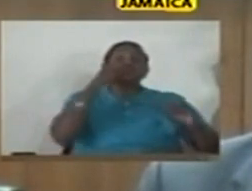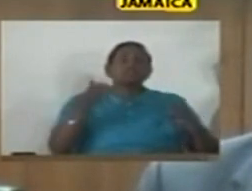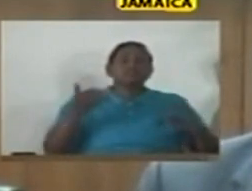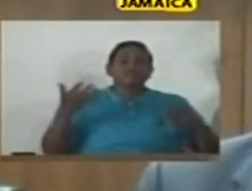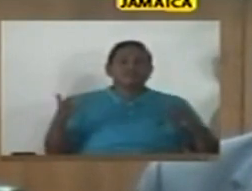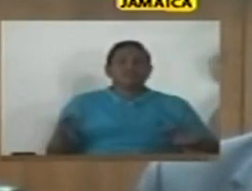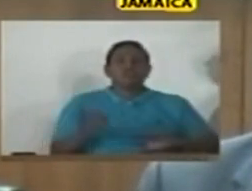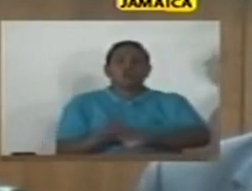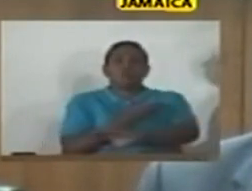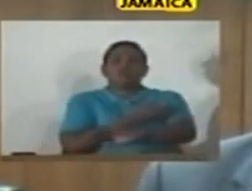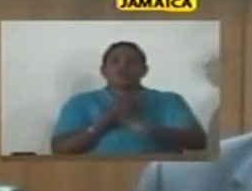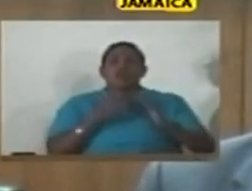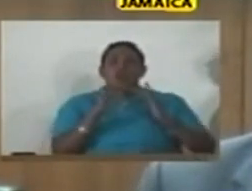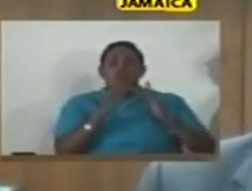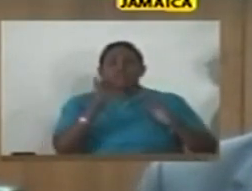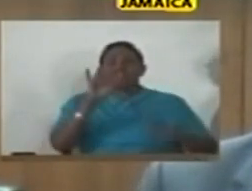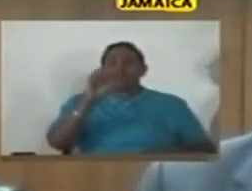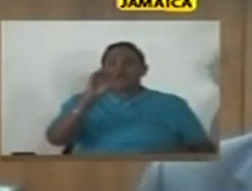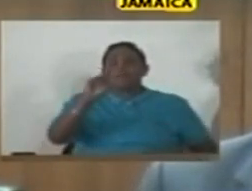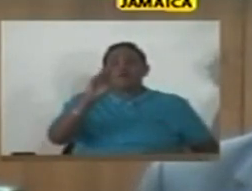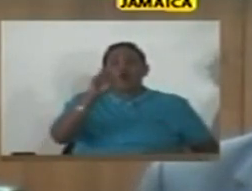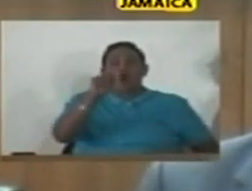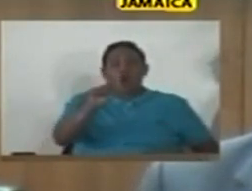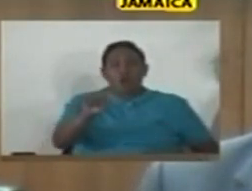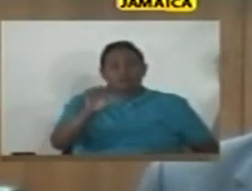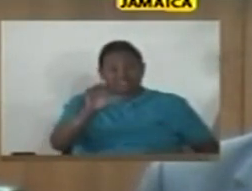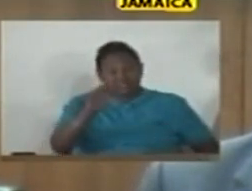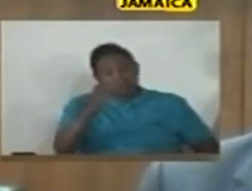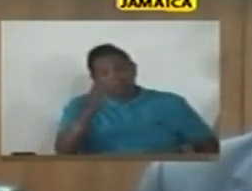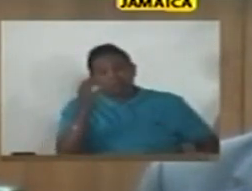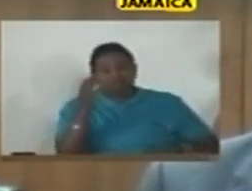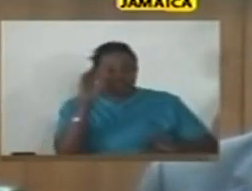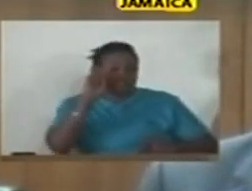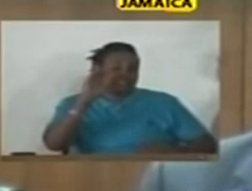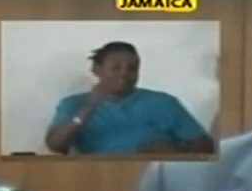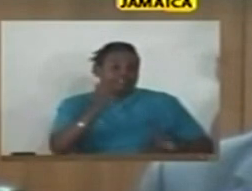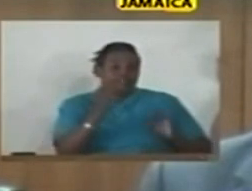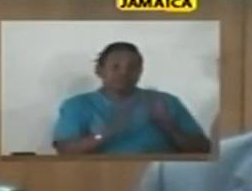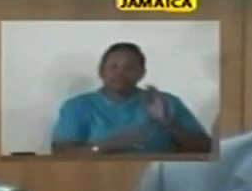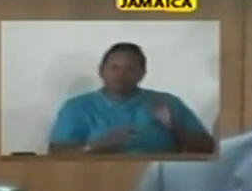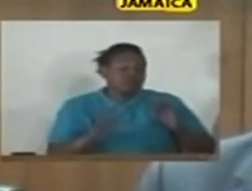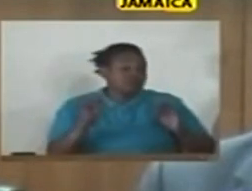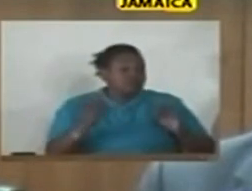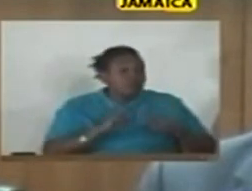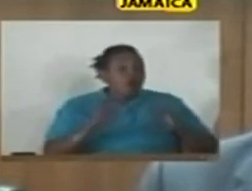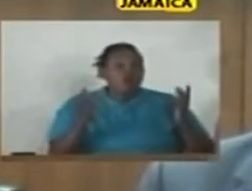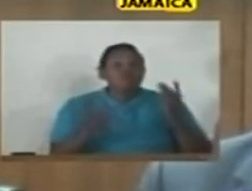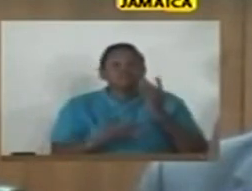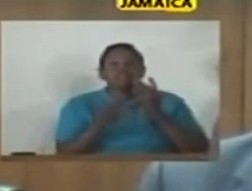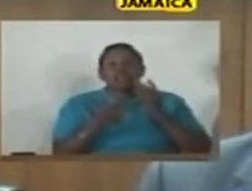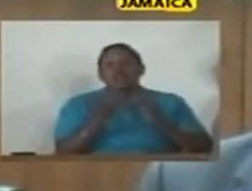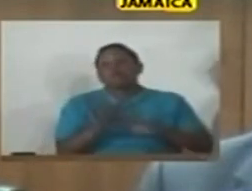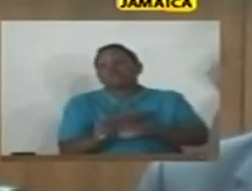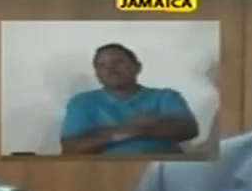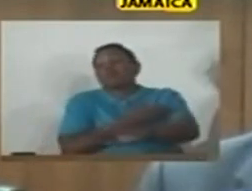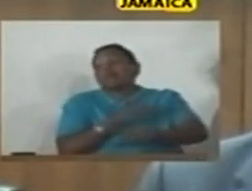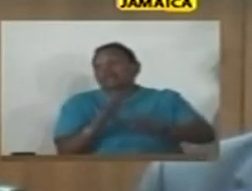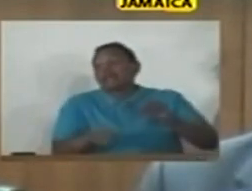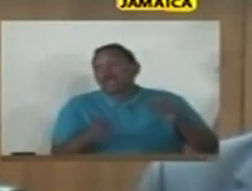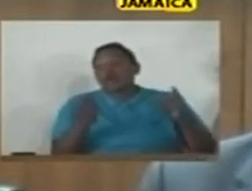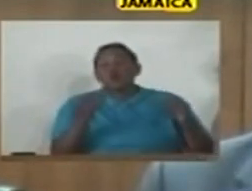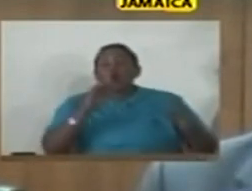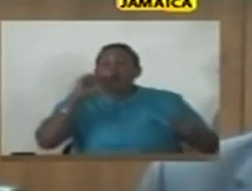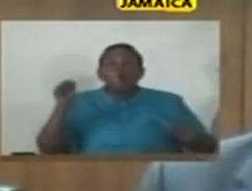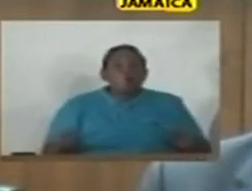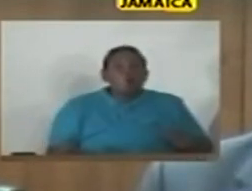our network to fiber optic. This may seem a simple matter, but a lot of the technological improvements could not be done on the old